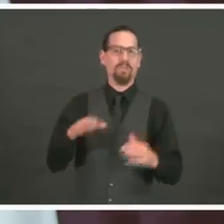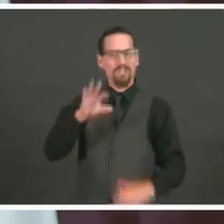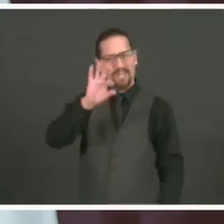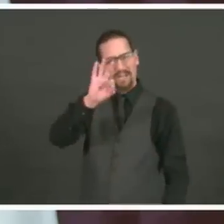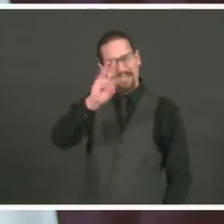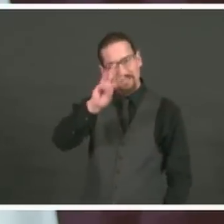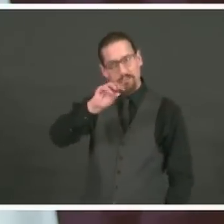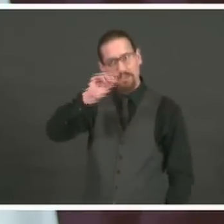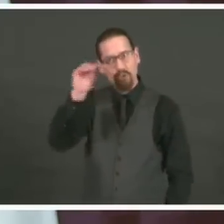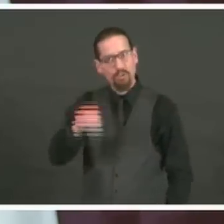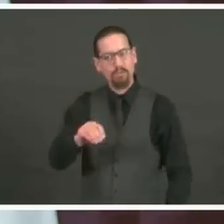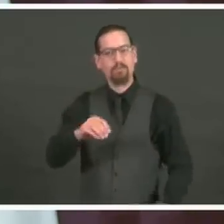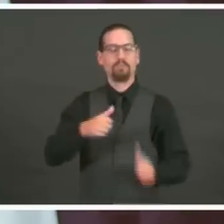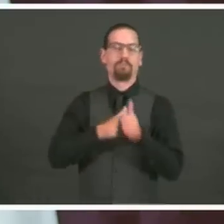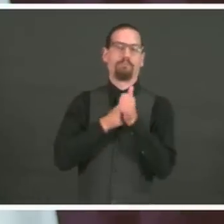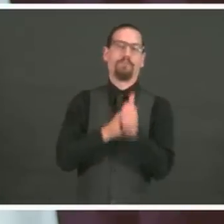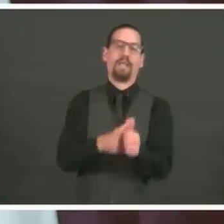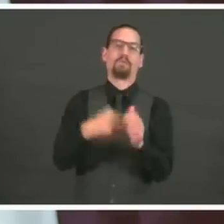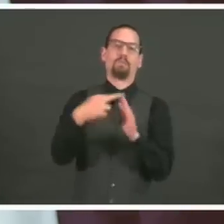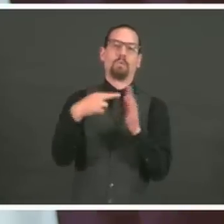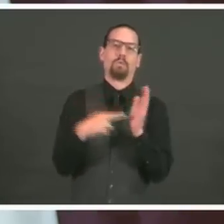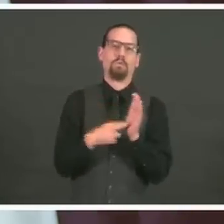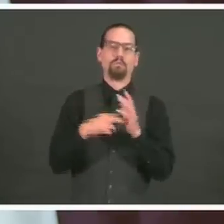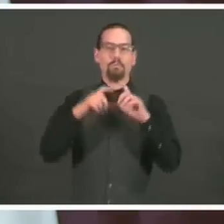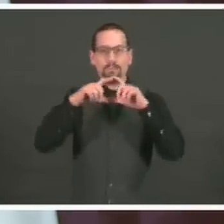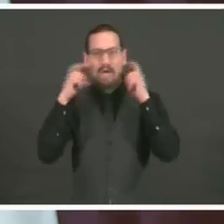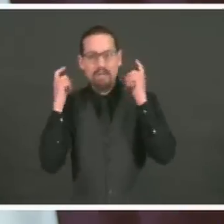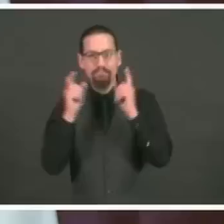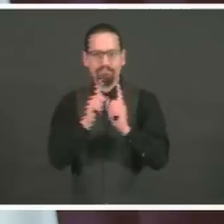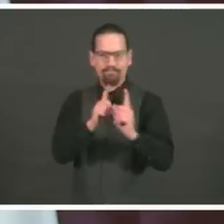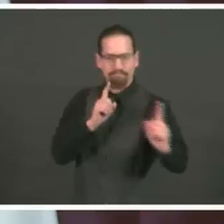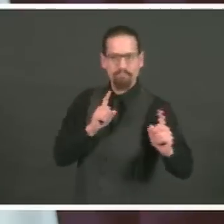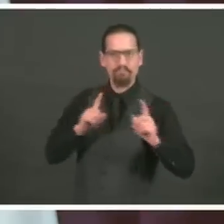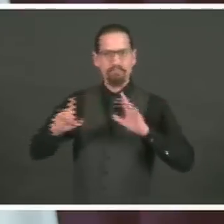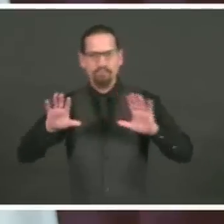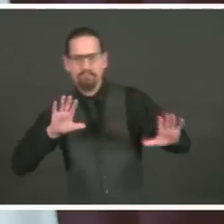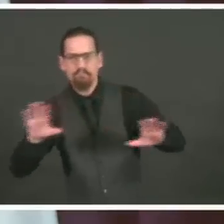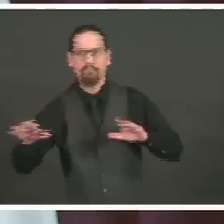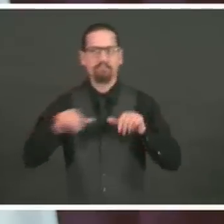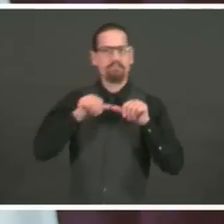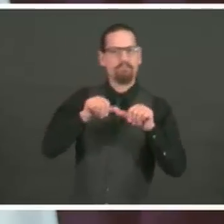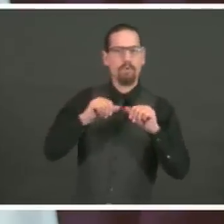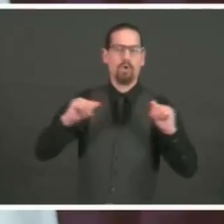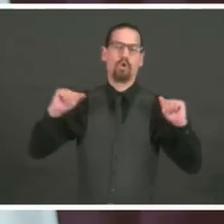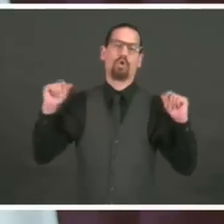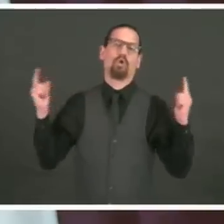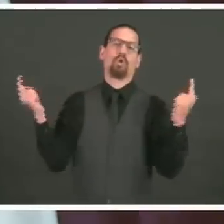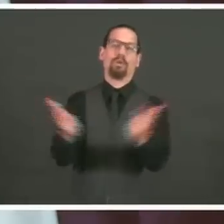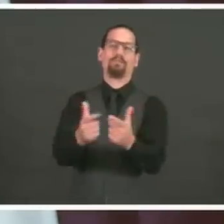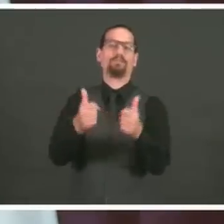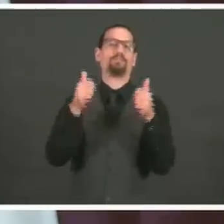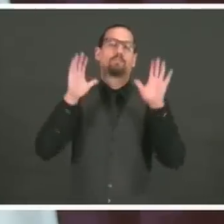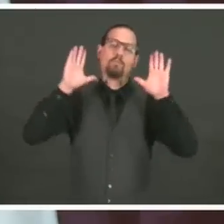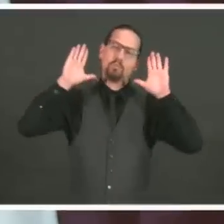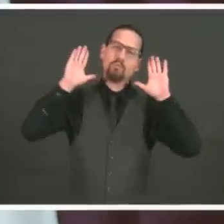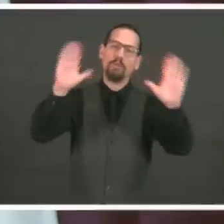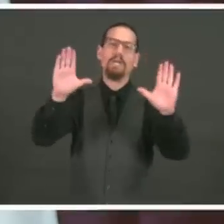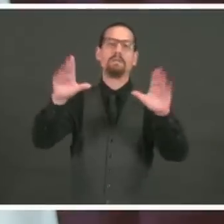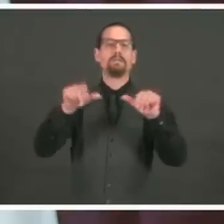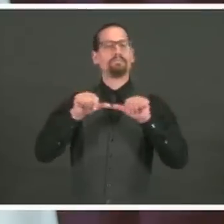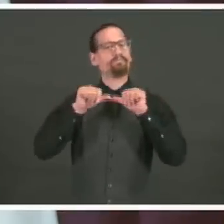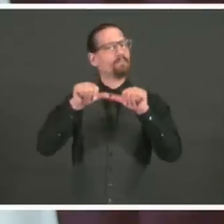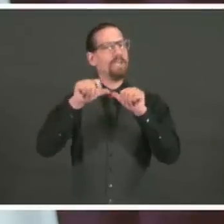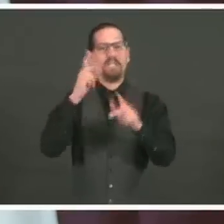96% compliance with mask wearing of customers and employees. Keep it up. That's where we want to be. Keep it